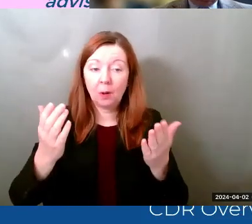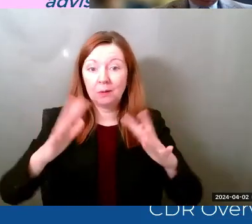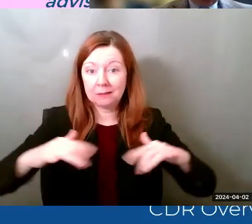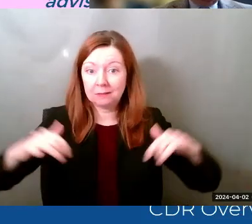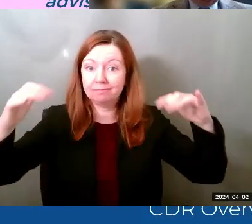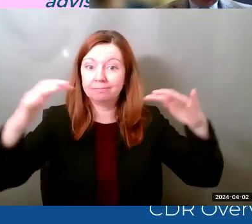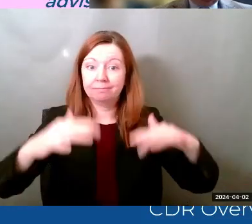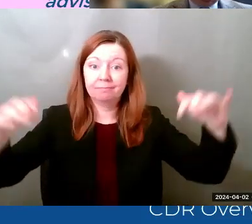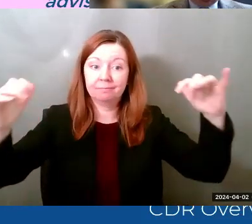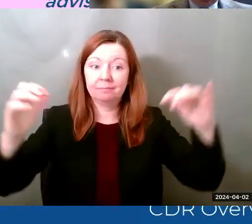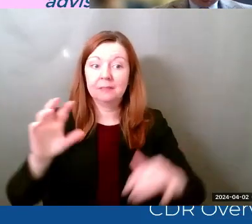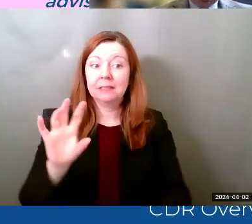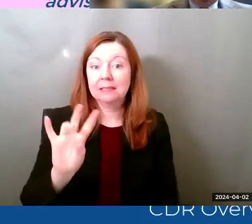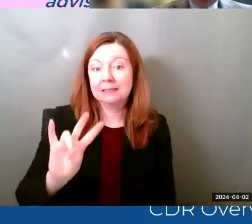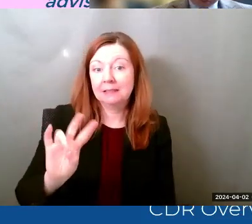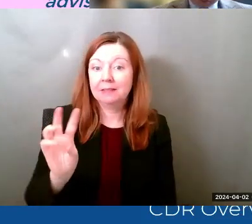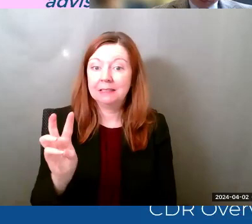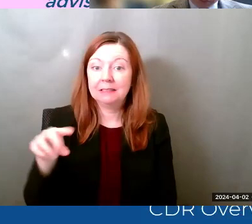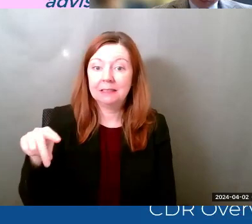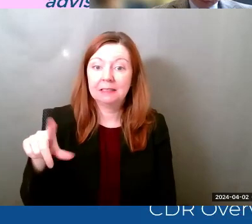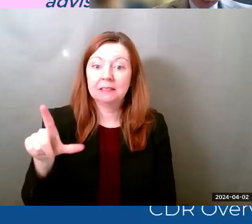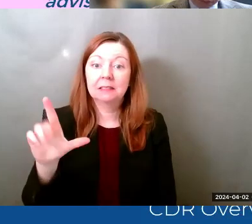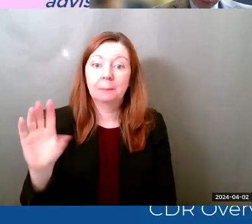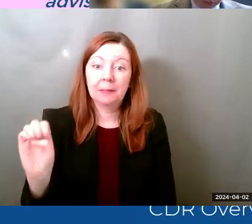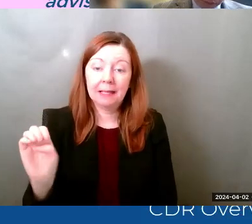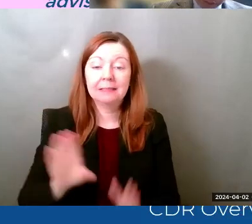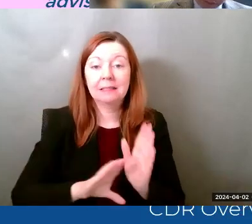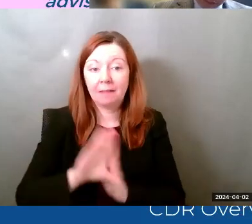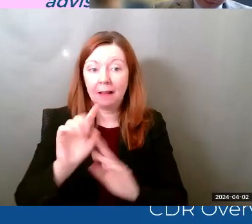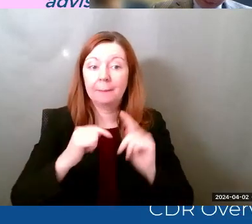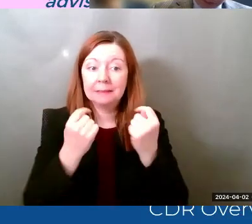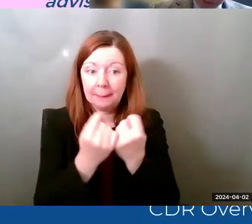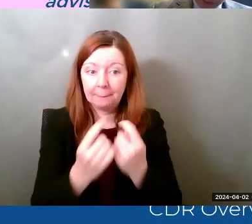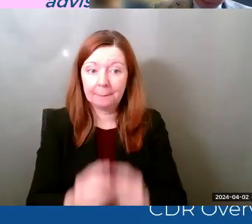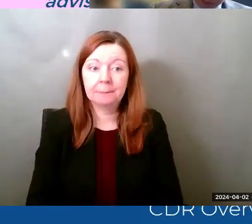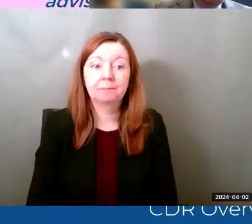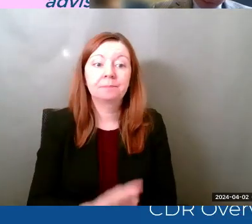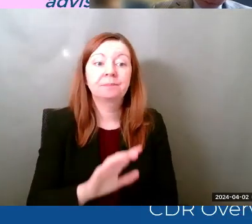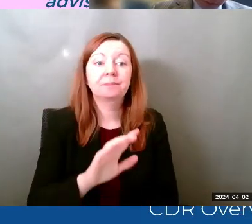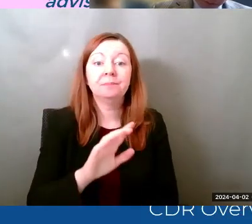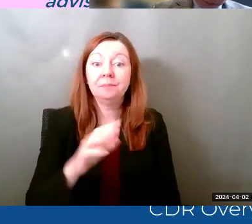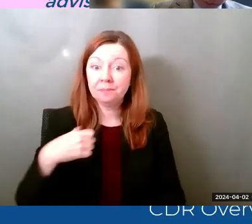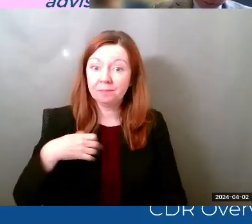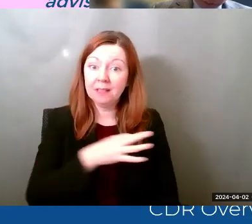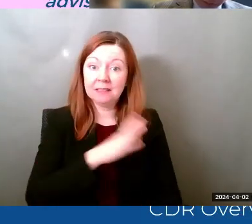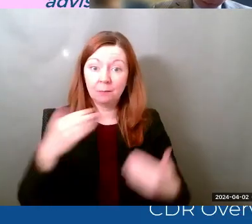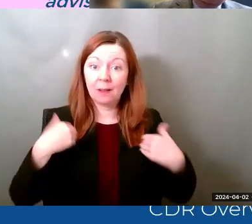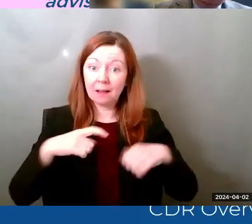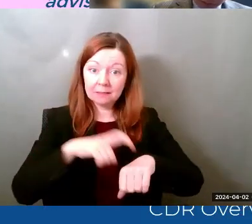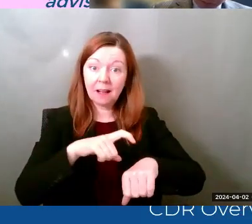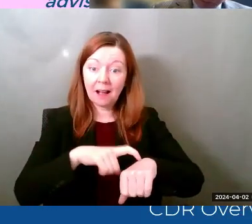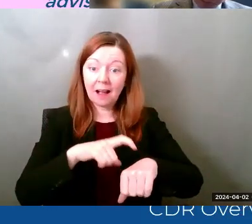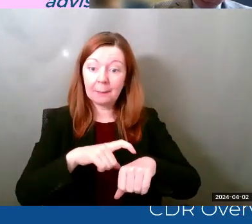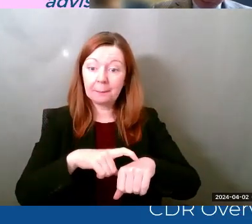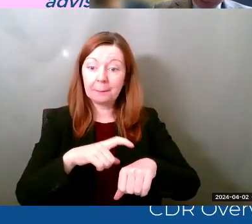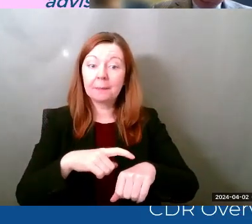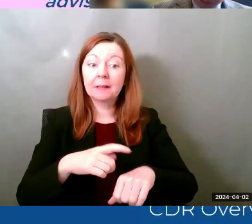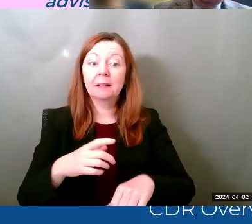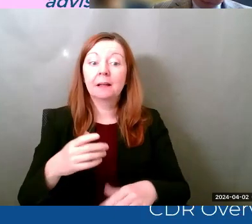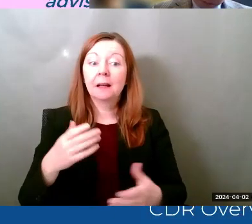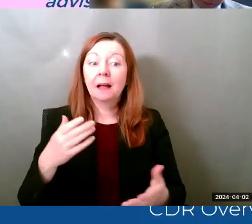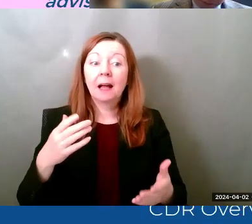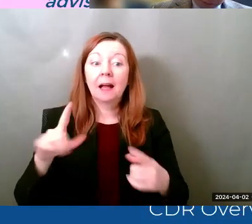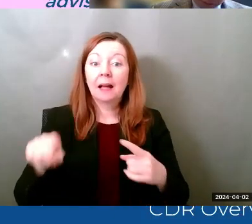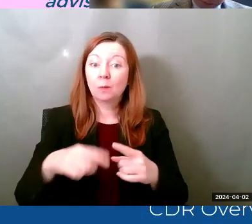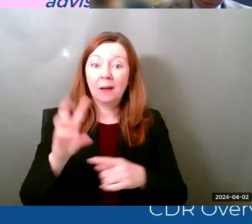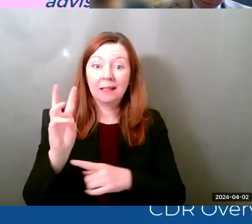the 76th Place development team. Staff will keep a timer and may mute the presenting team at